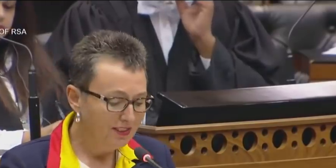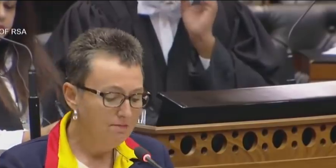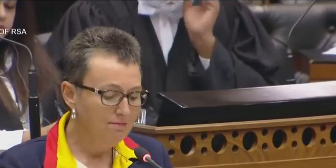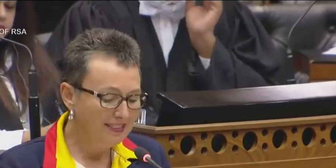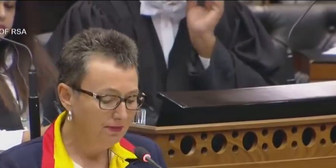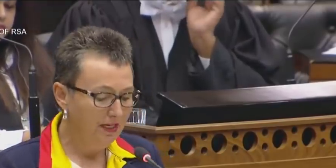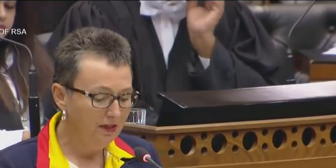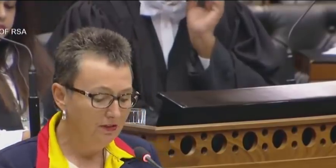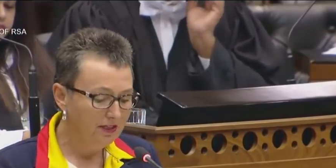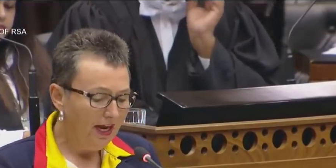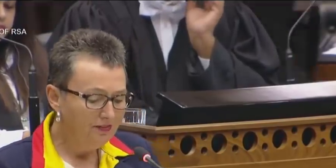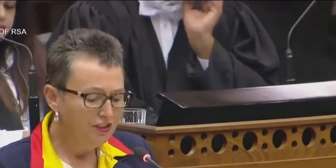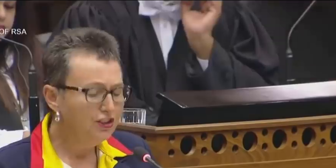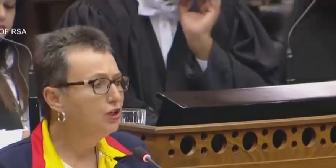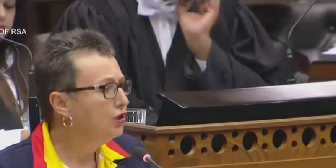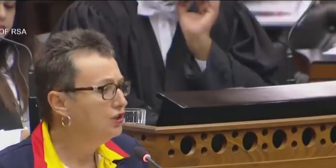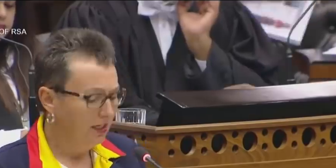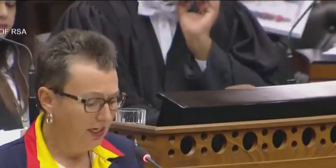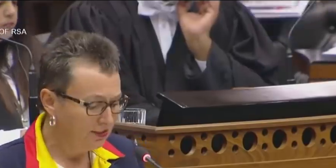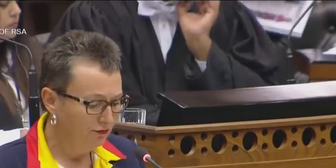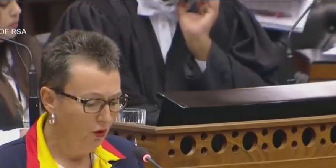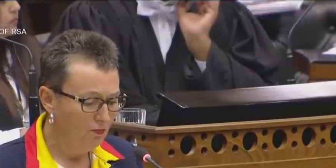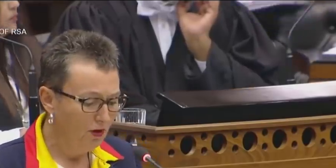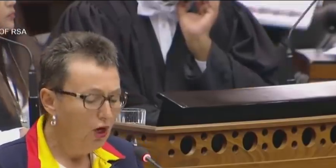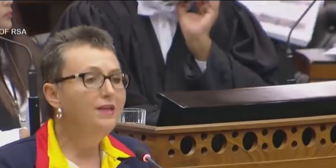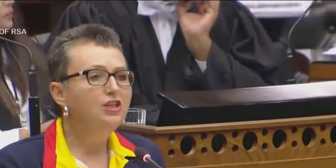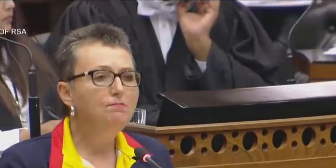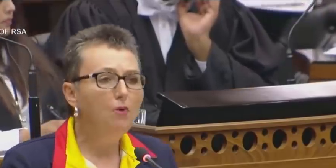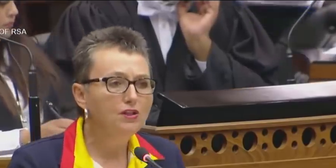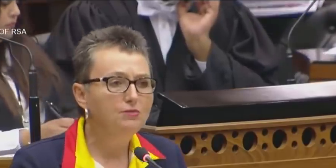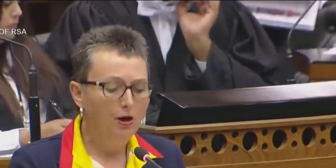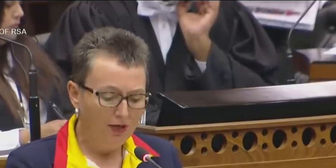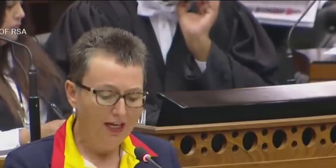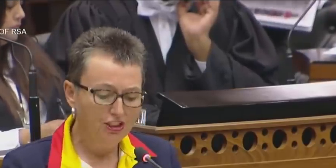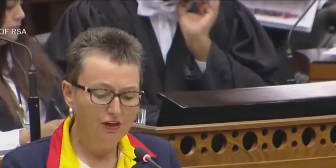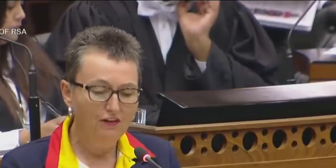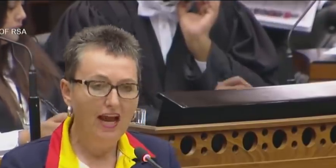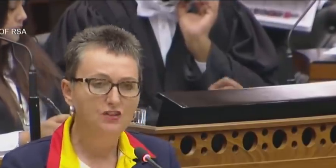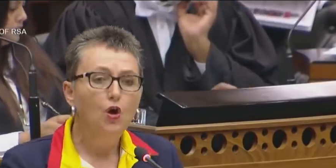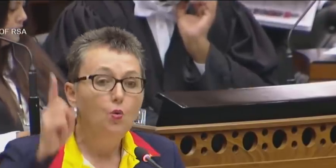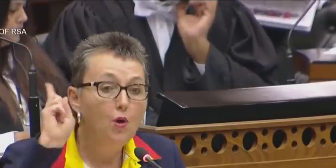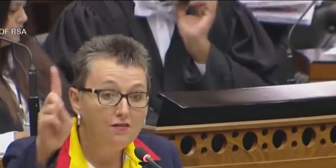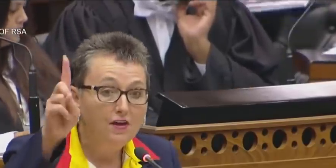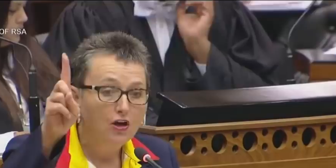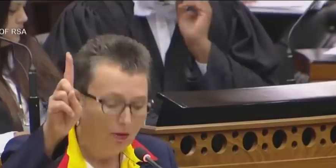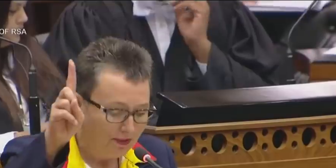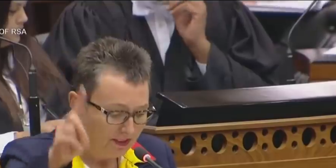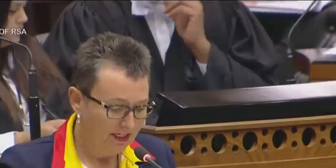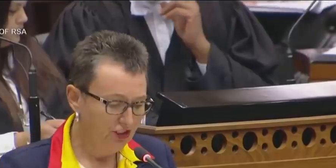our past must be healed, and this includes land reform. We support expropriation of land